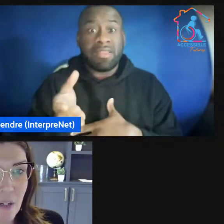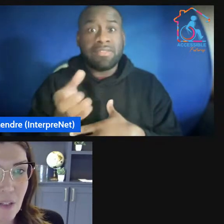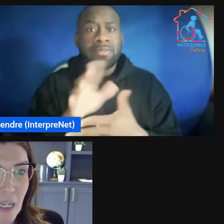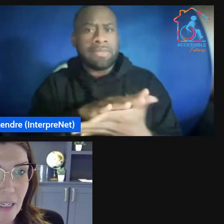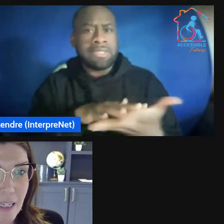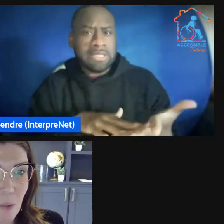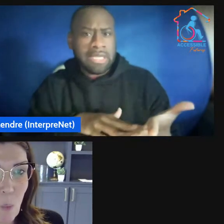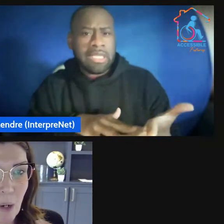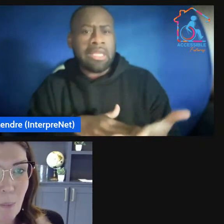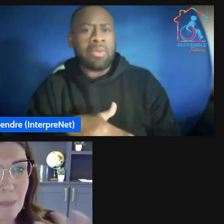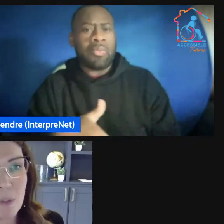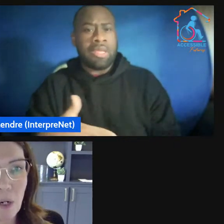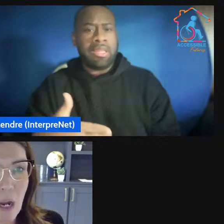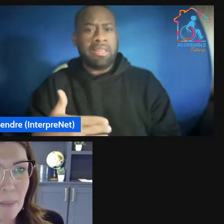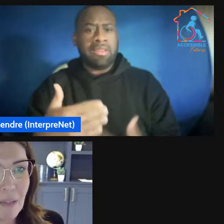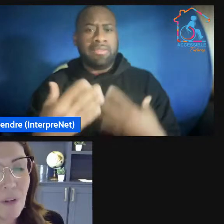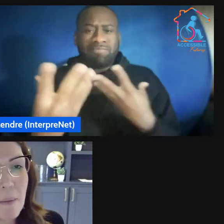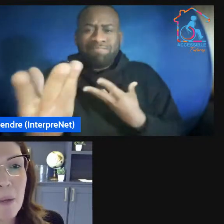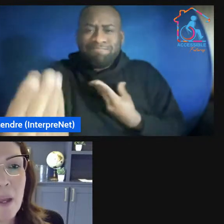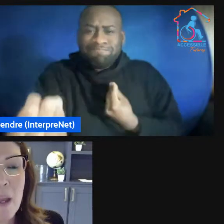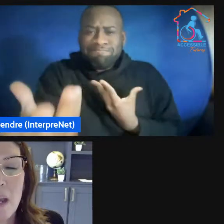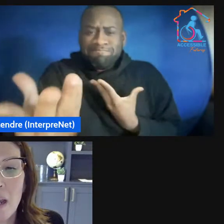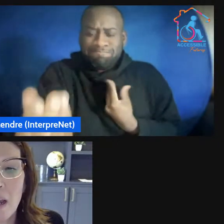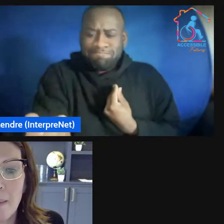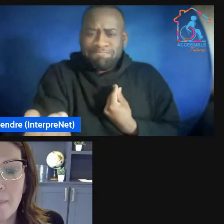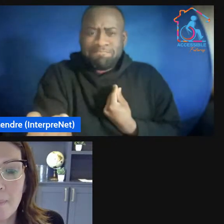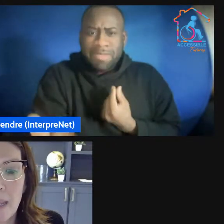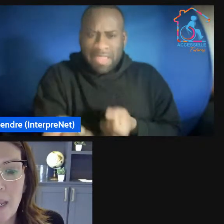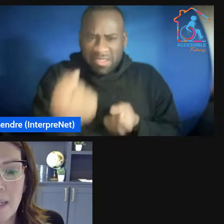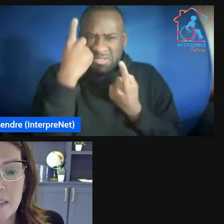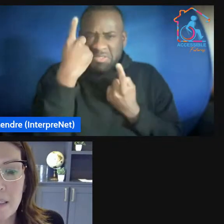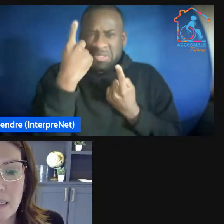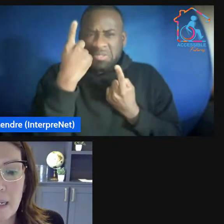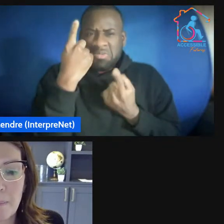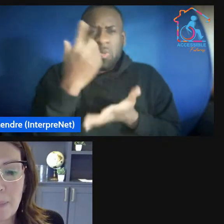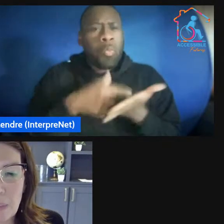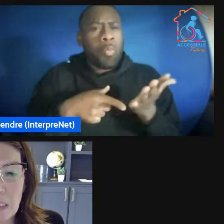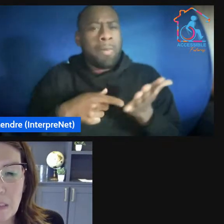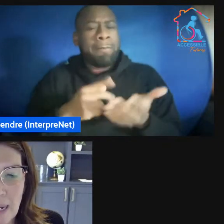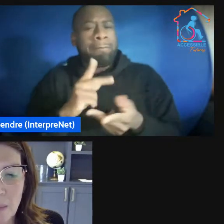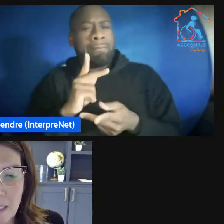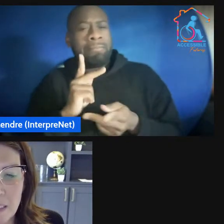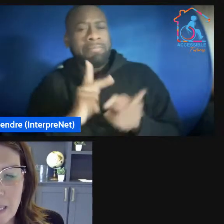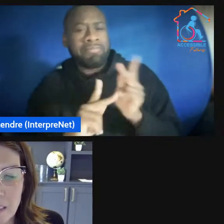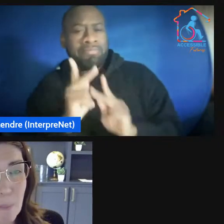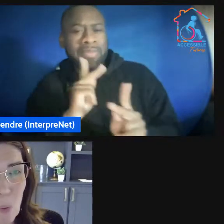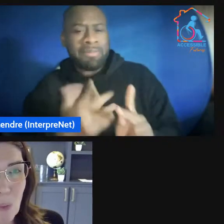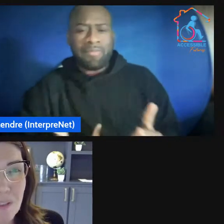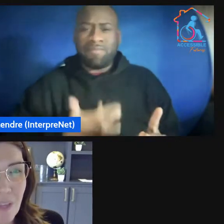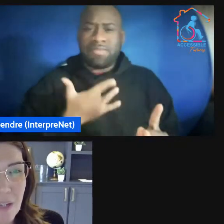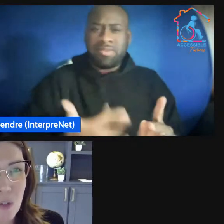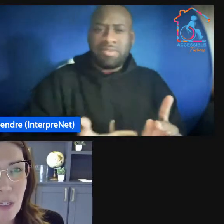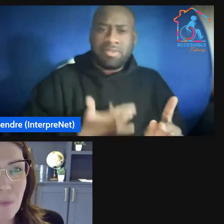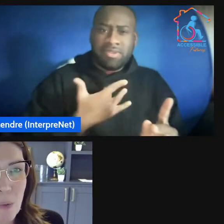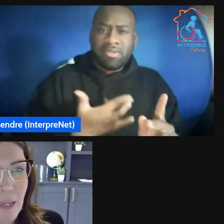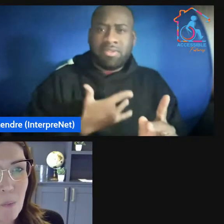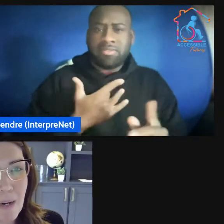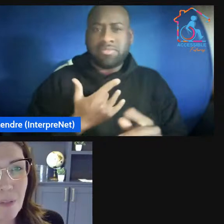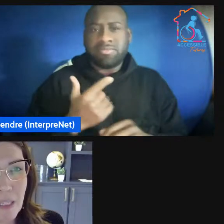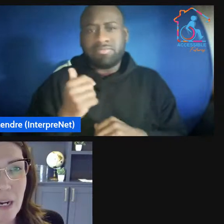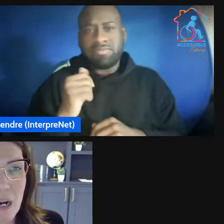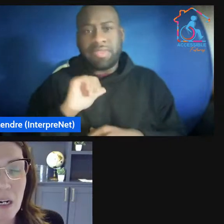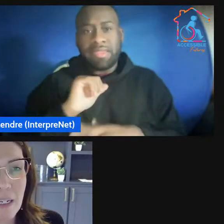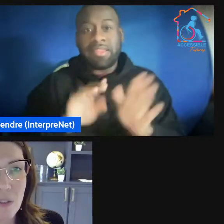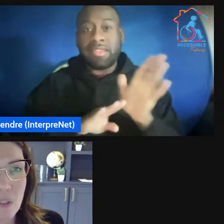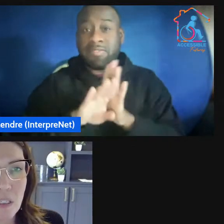and understanding where people are coming from, and building environments that support that journey for them